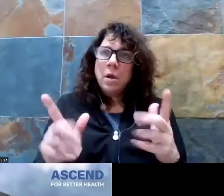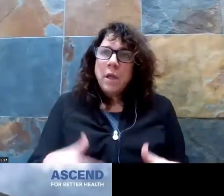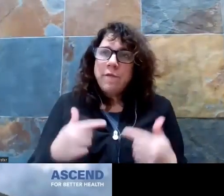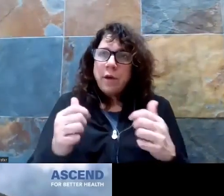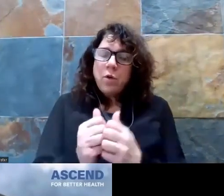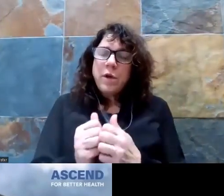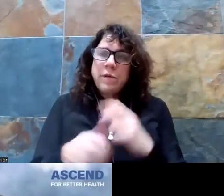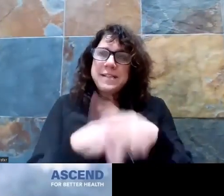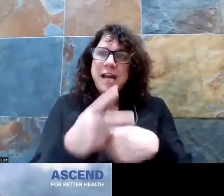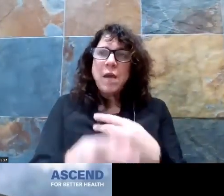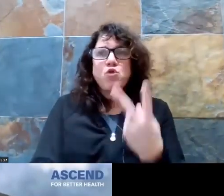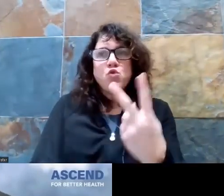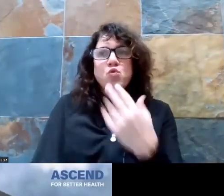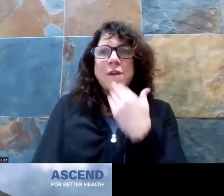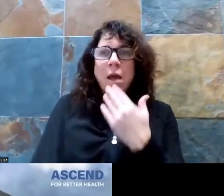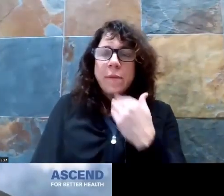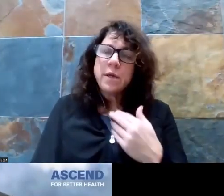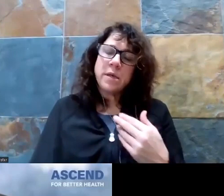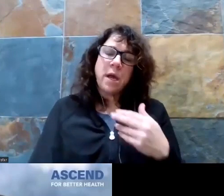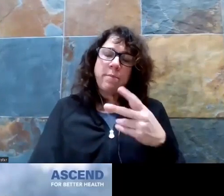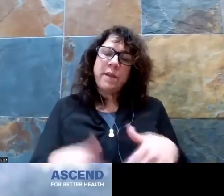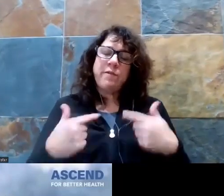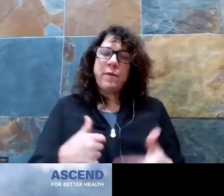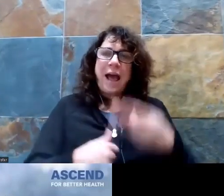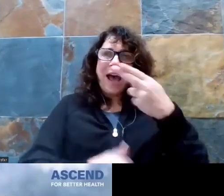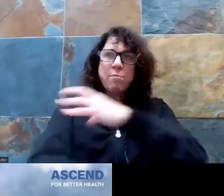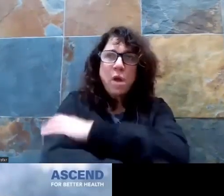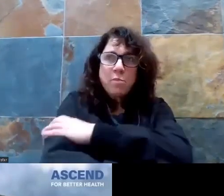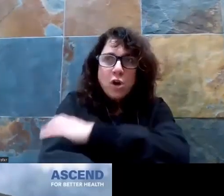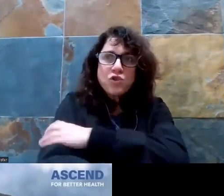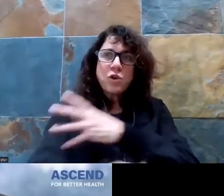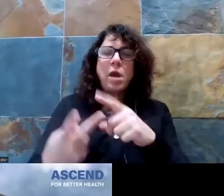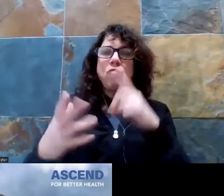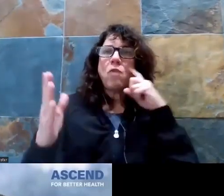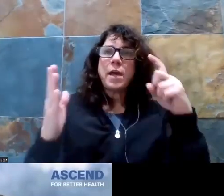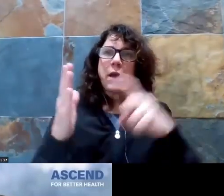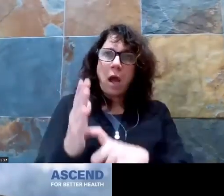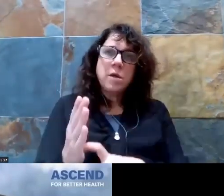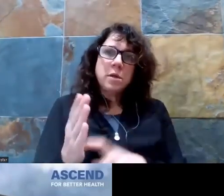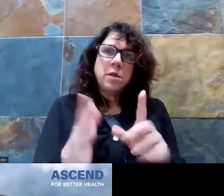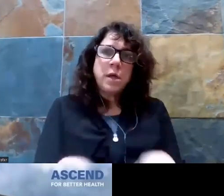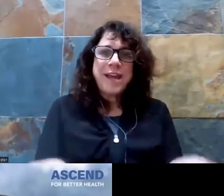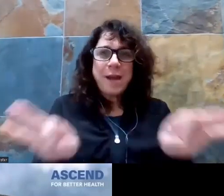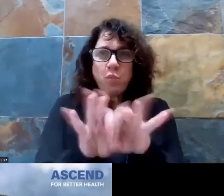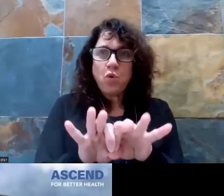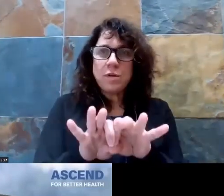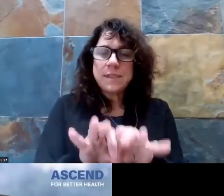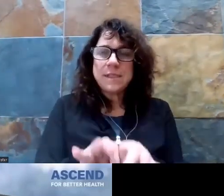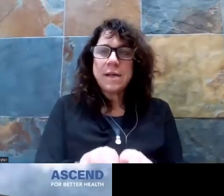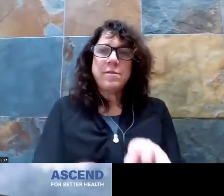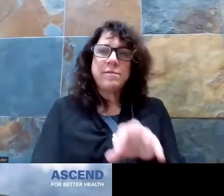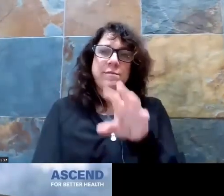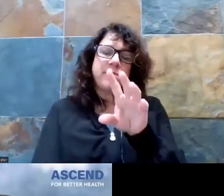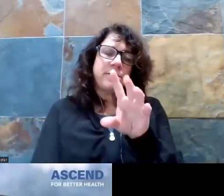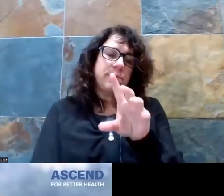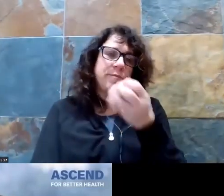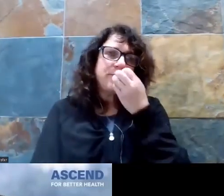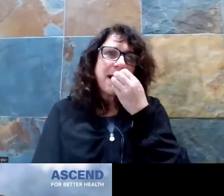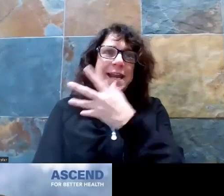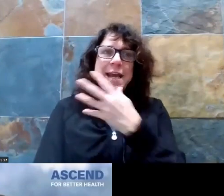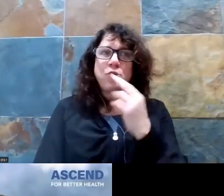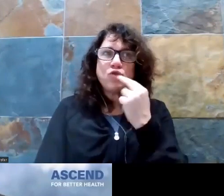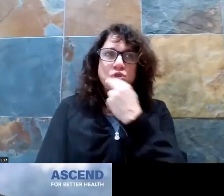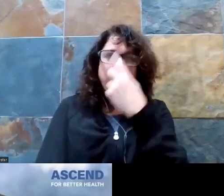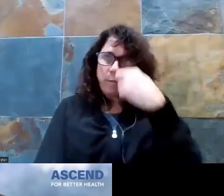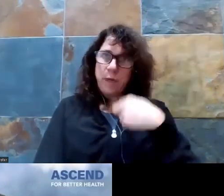type 2 diabetes, living with hypertension, and recognizing the importance of diet and nutrition for me to